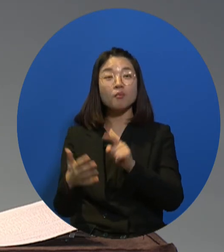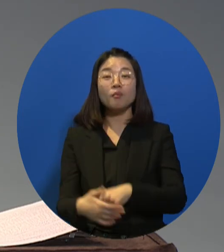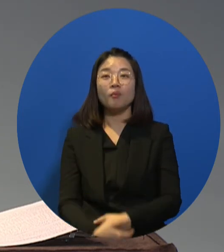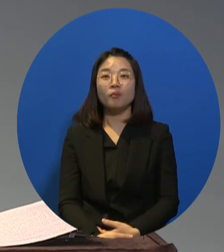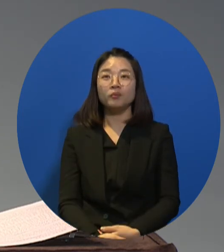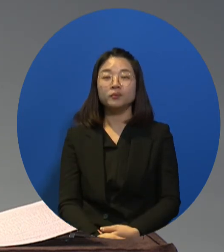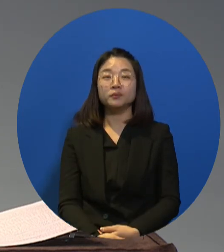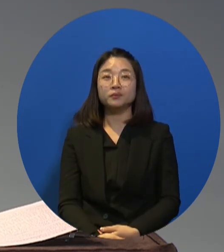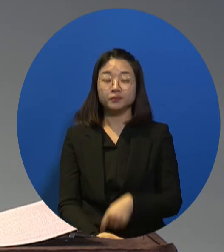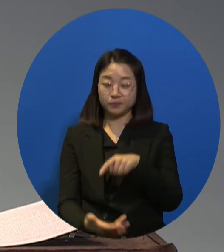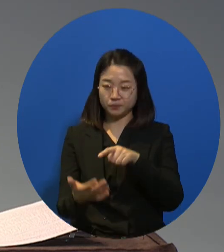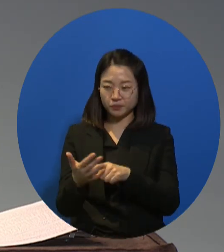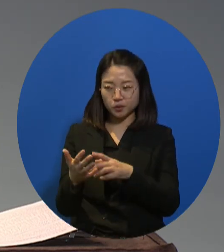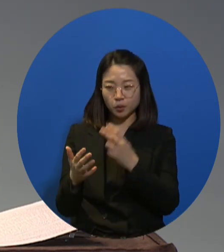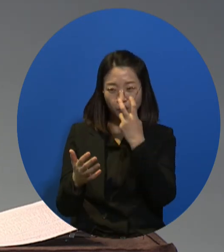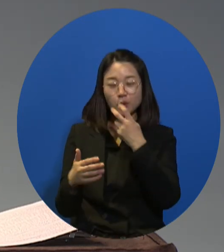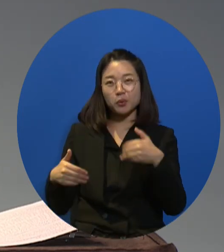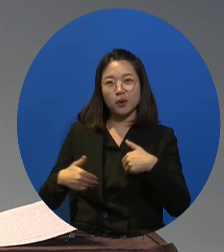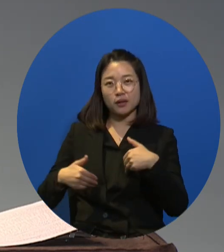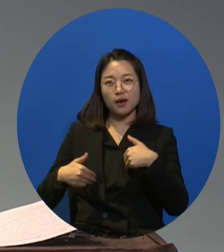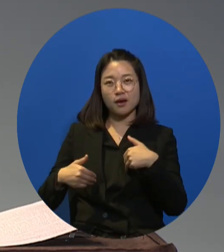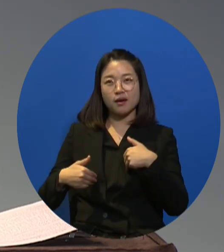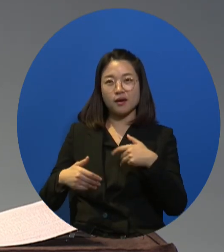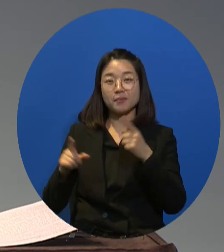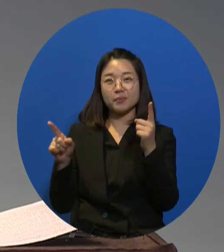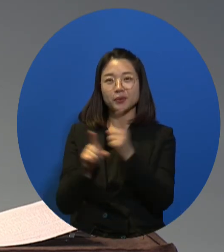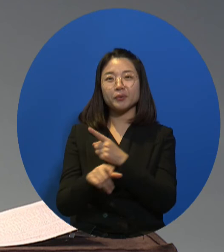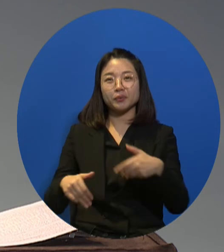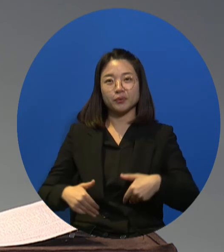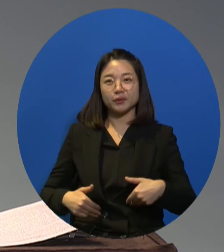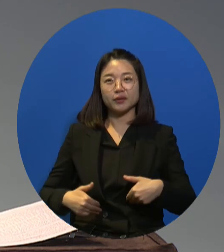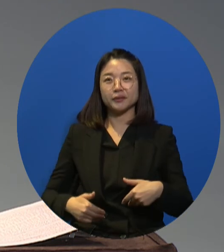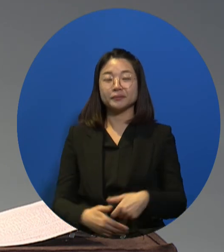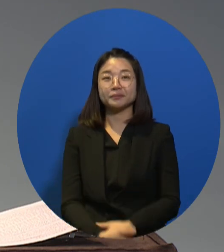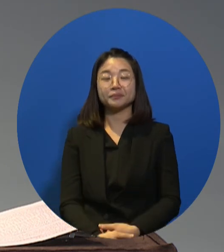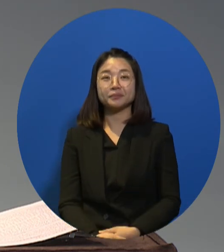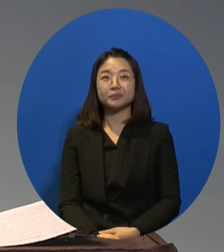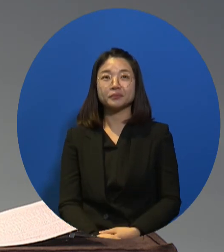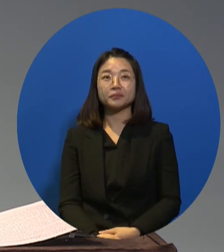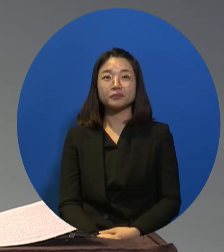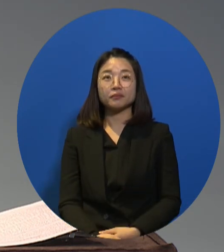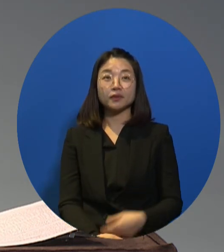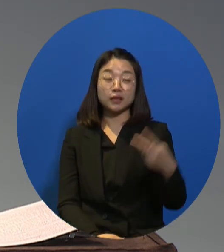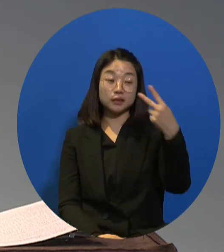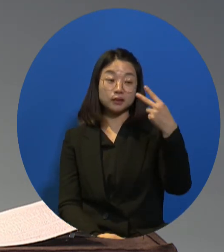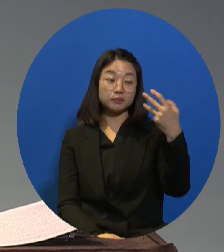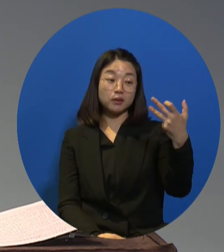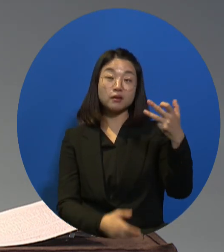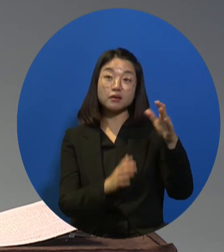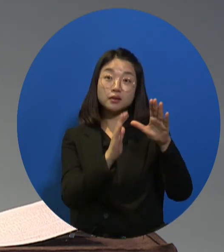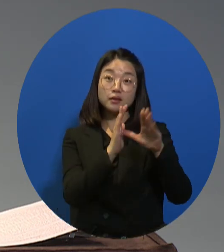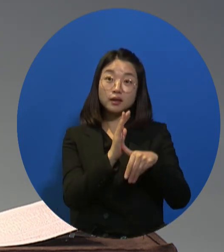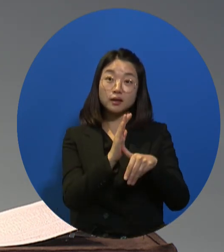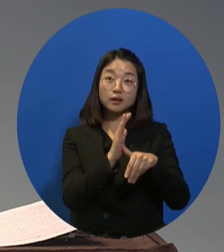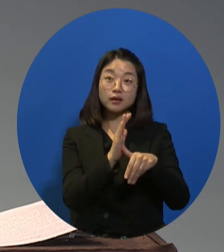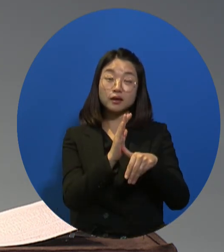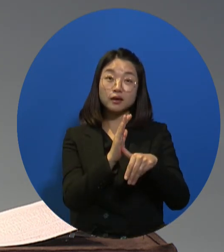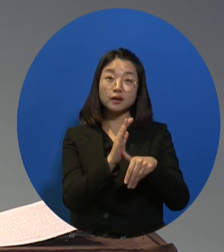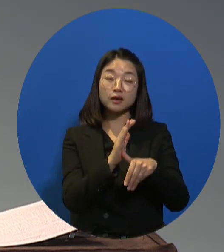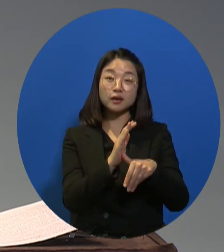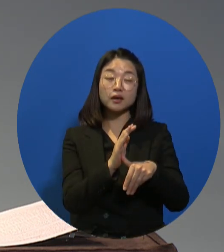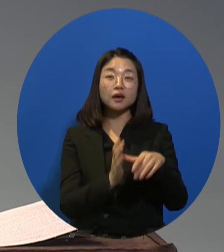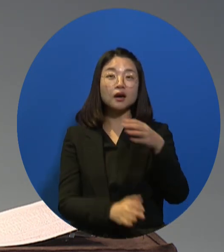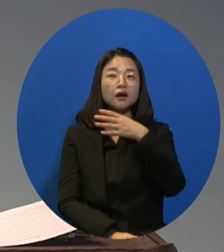the legal statute, the relevant law for our foundation has several articles, and of these,